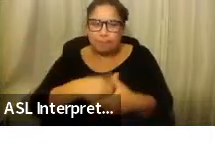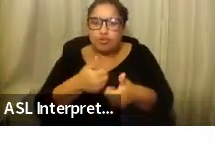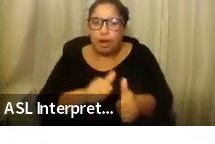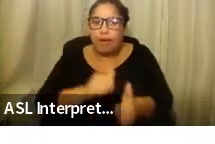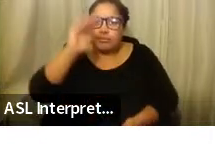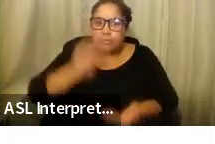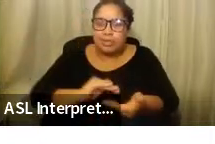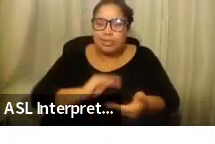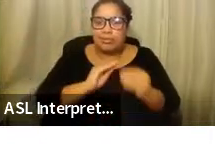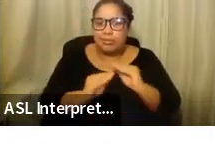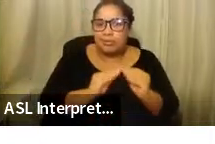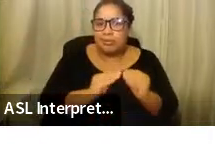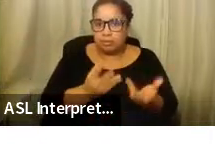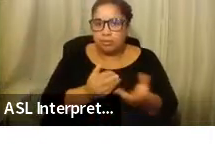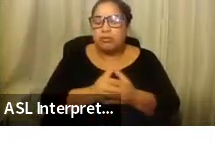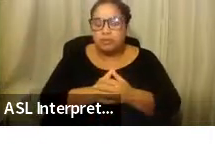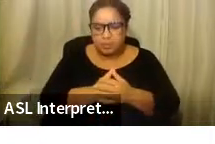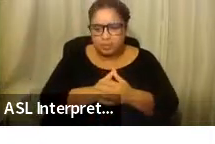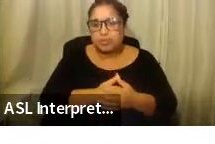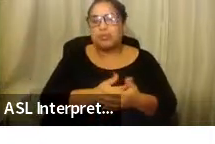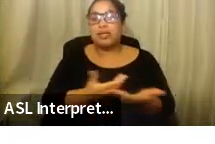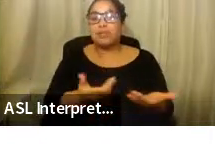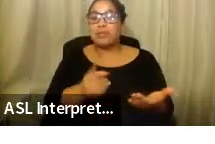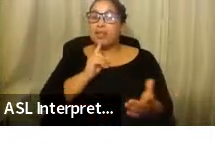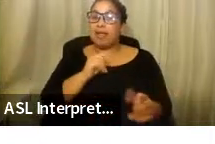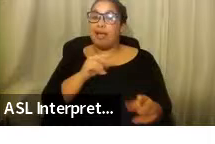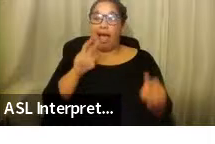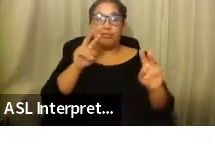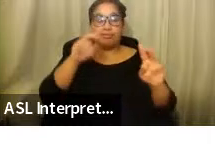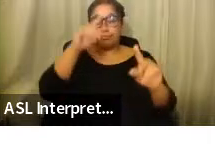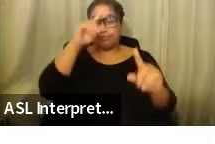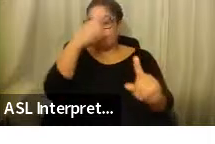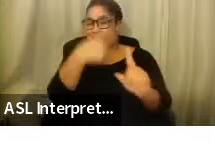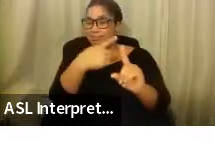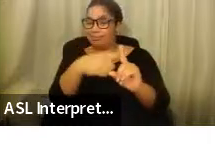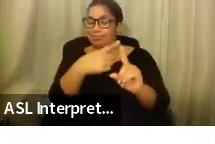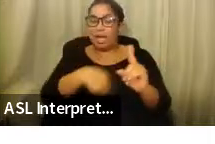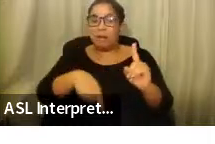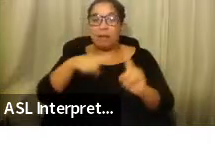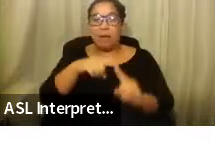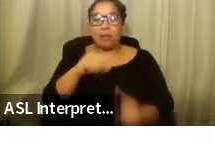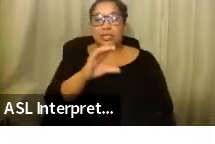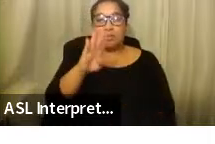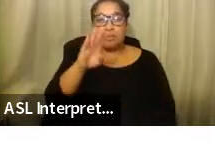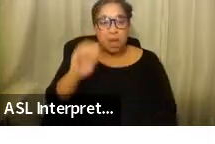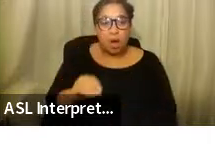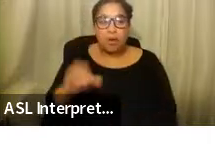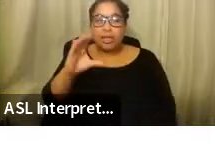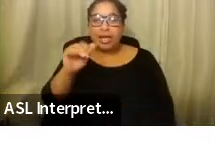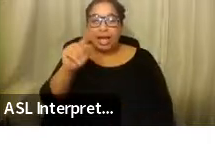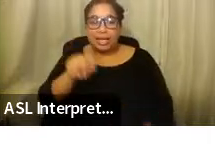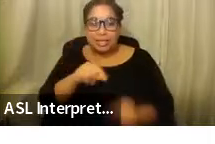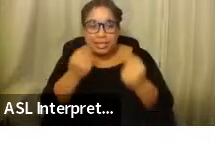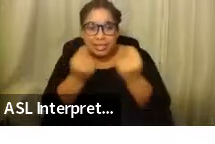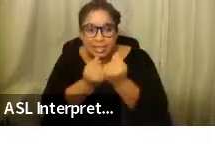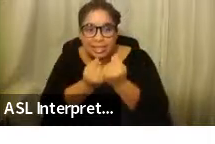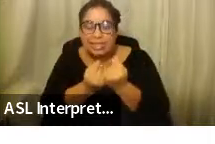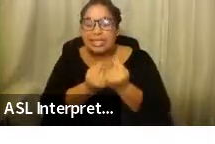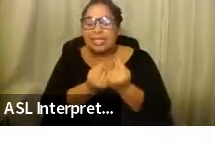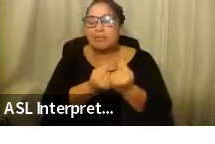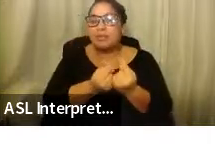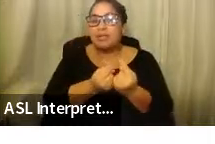am very optimistic about the CAT team, the CBOs, the community paramedicine, whatever it